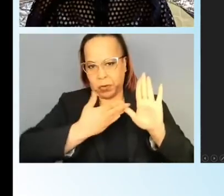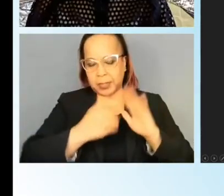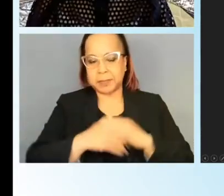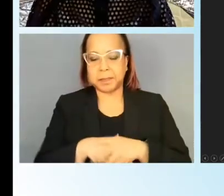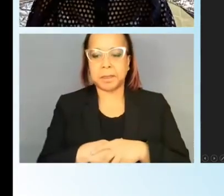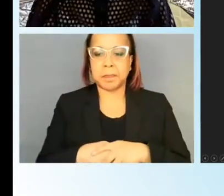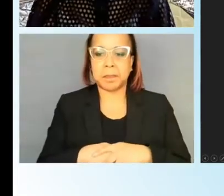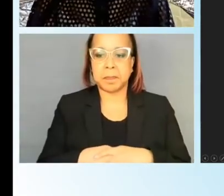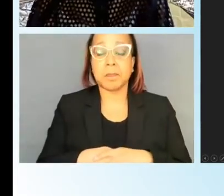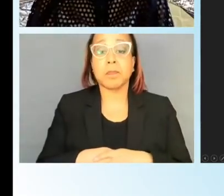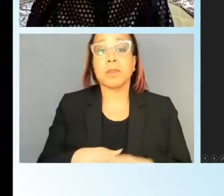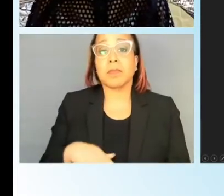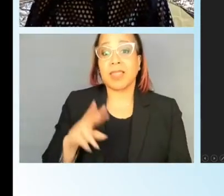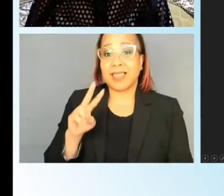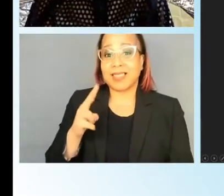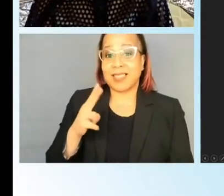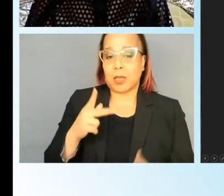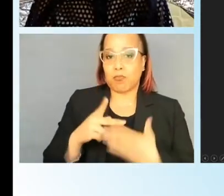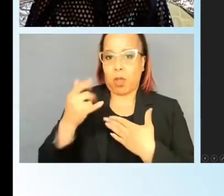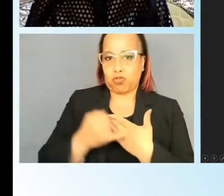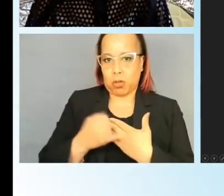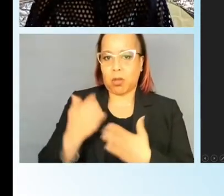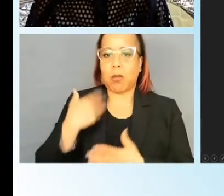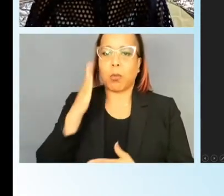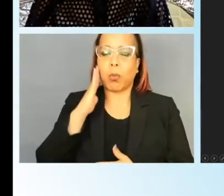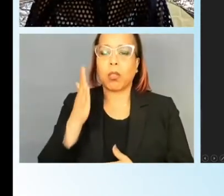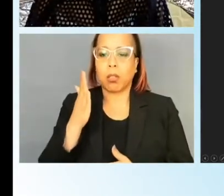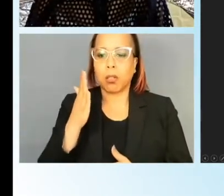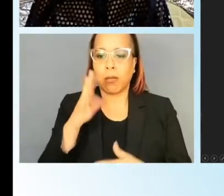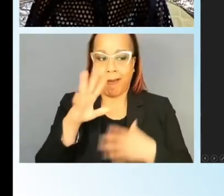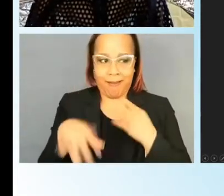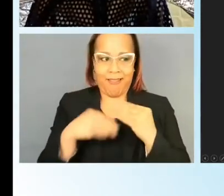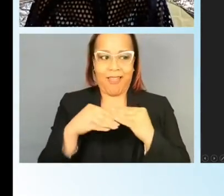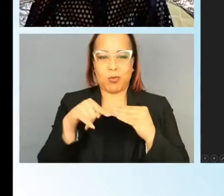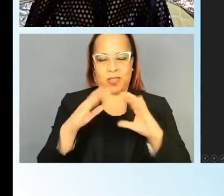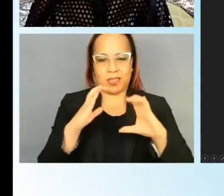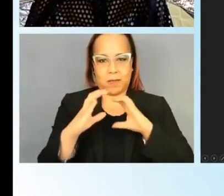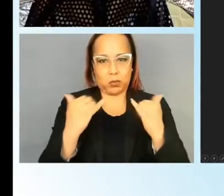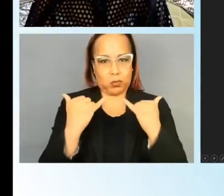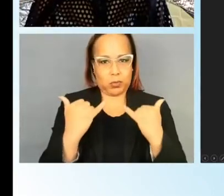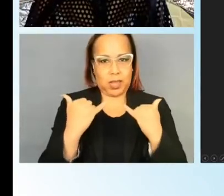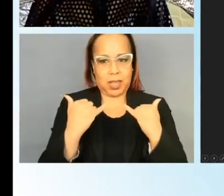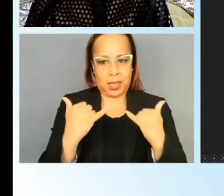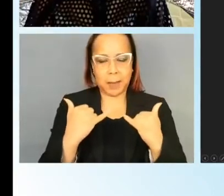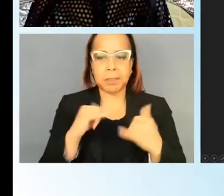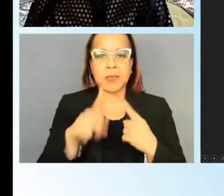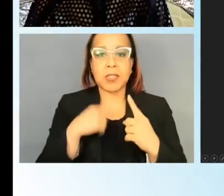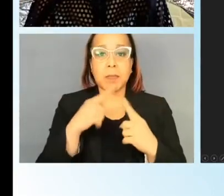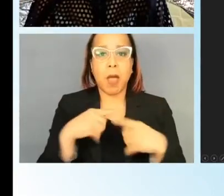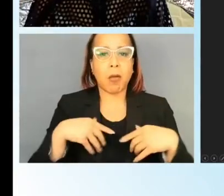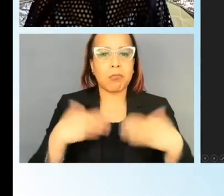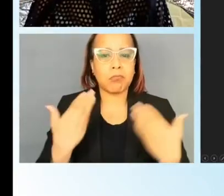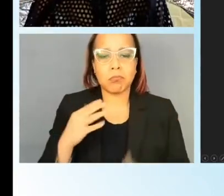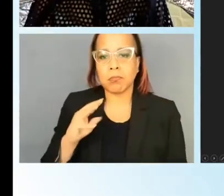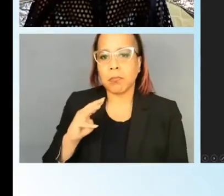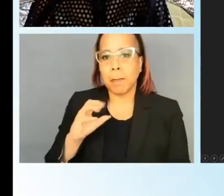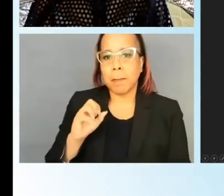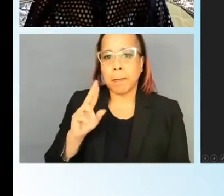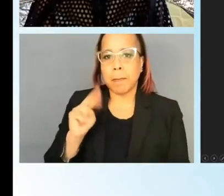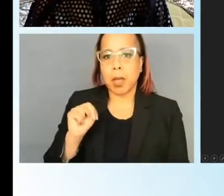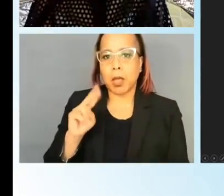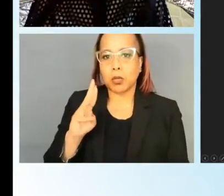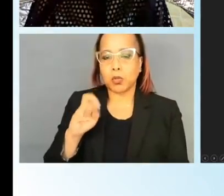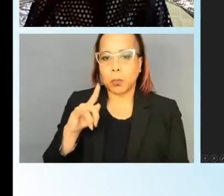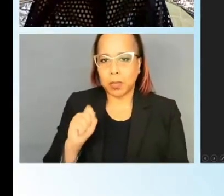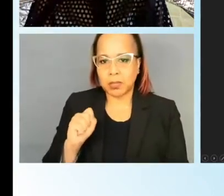And then the second project I want to add to this conversation today is about monuments in the specific way in